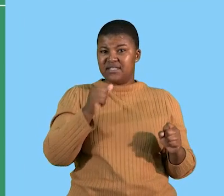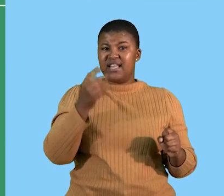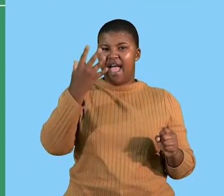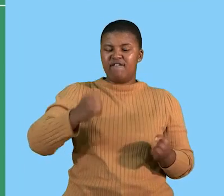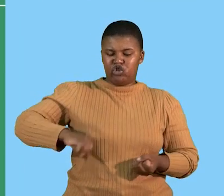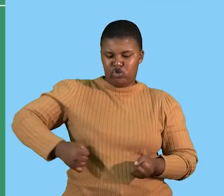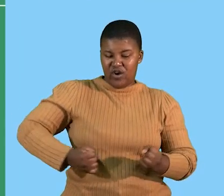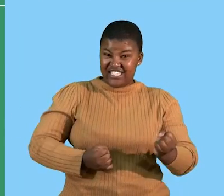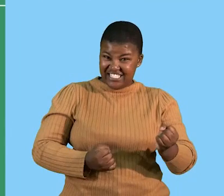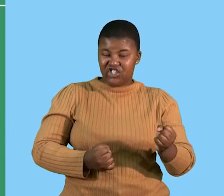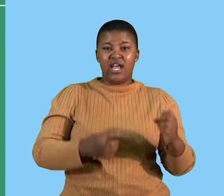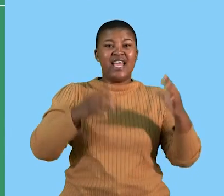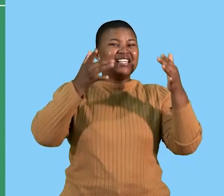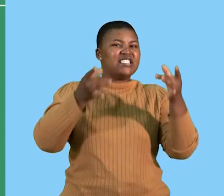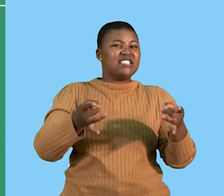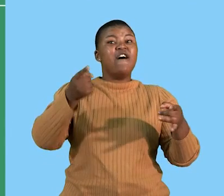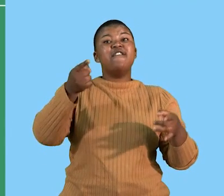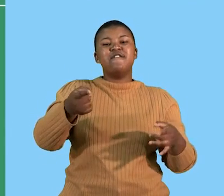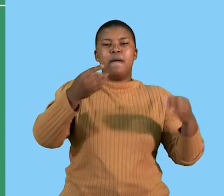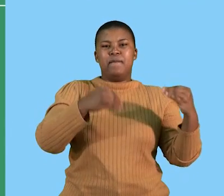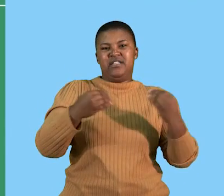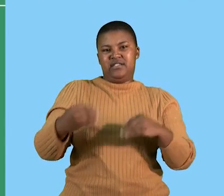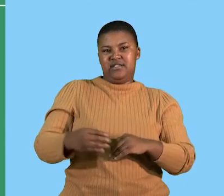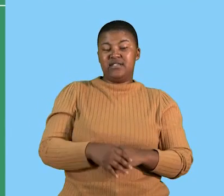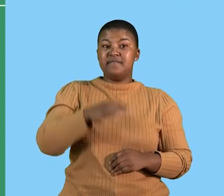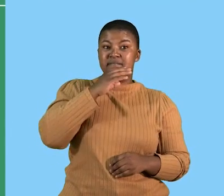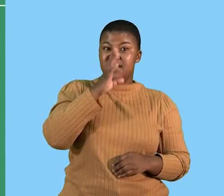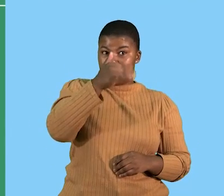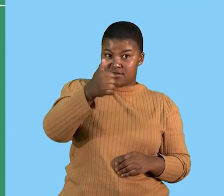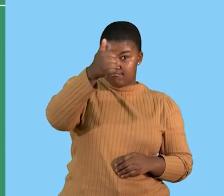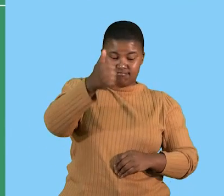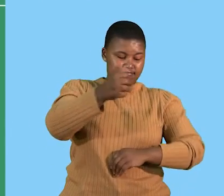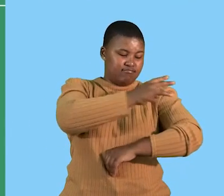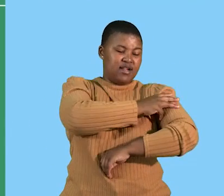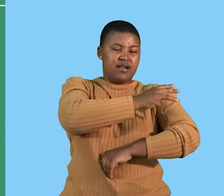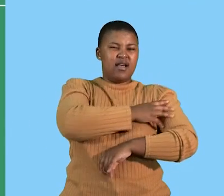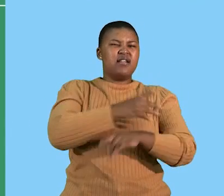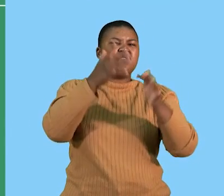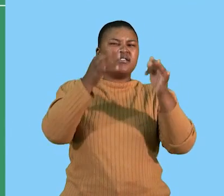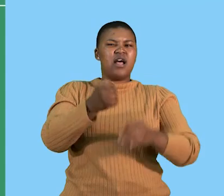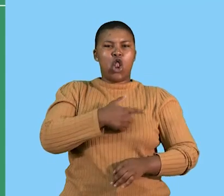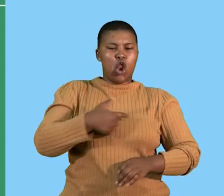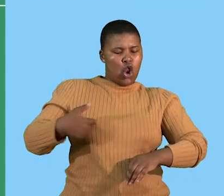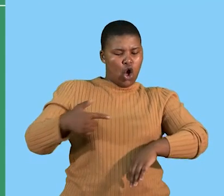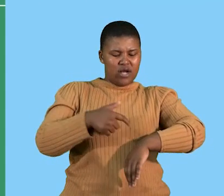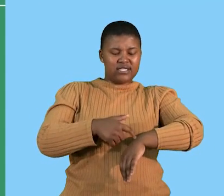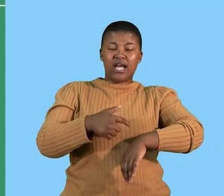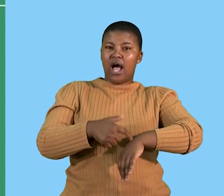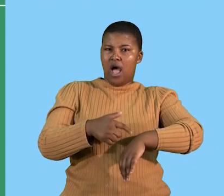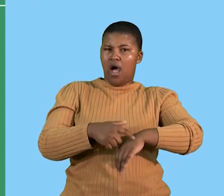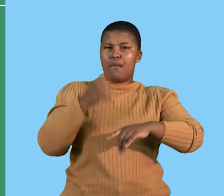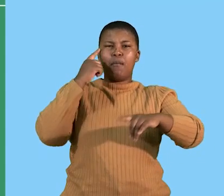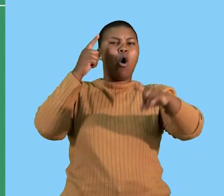the strategic decisions for the business. So they decide on the long-term goals, what we